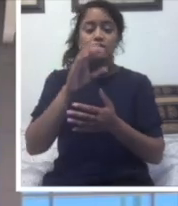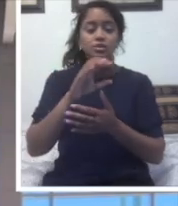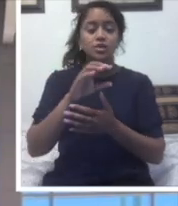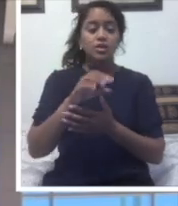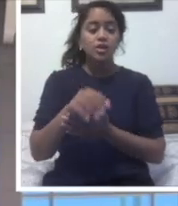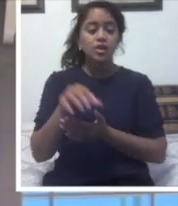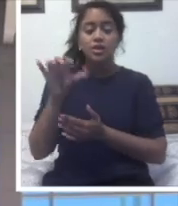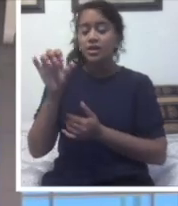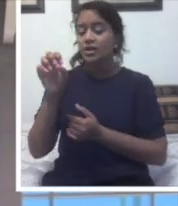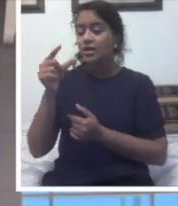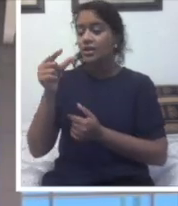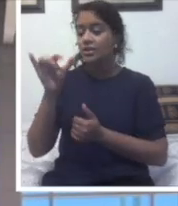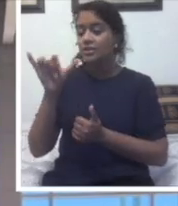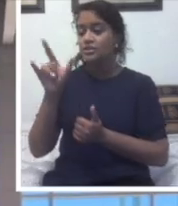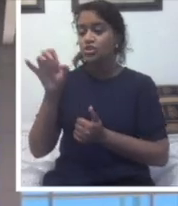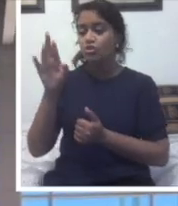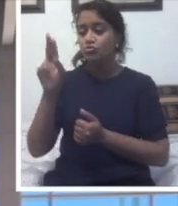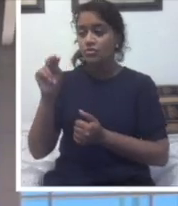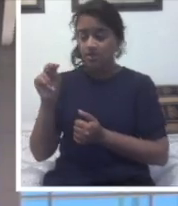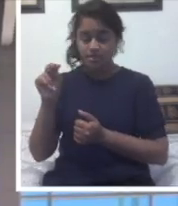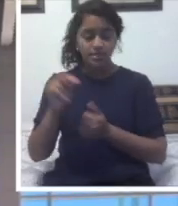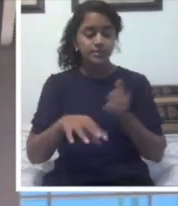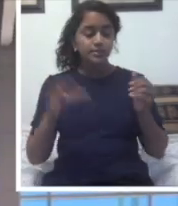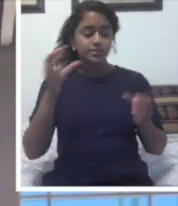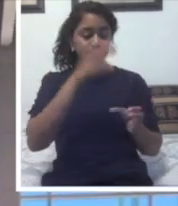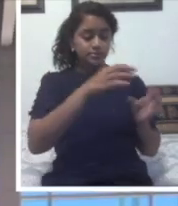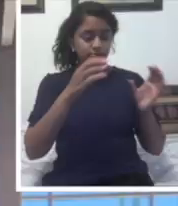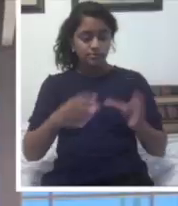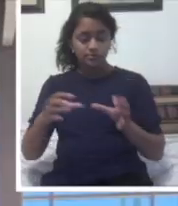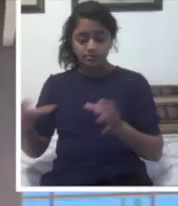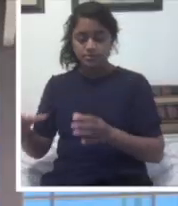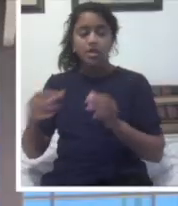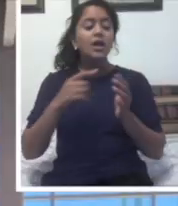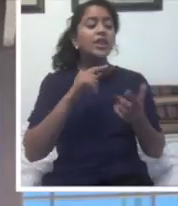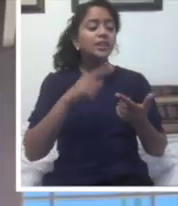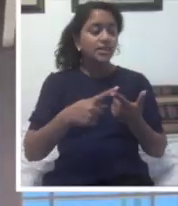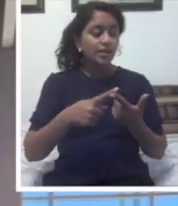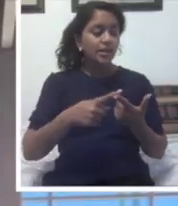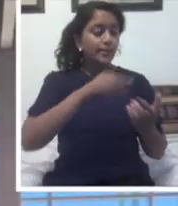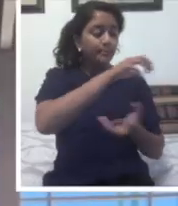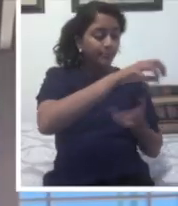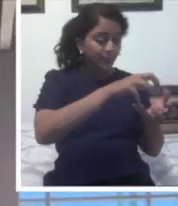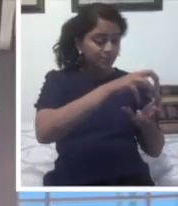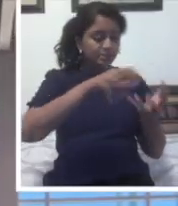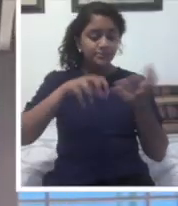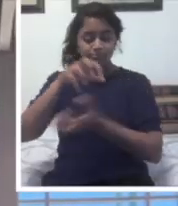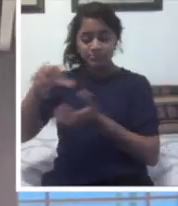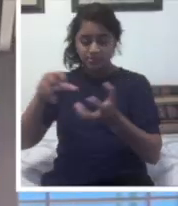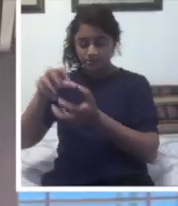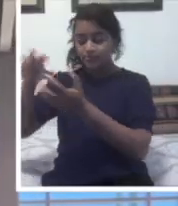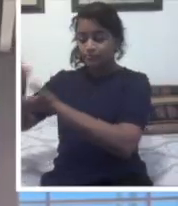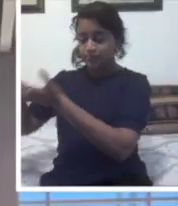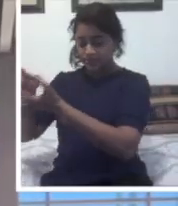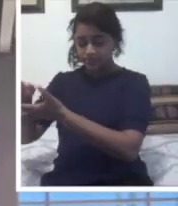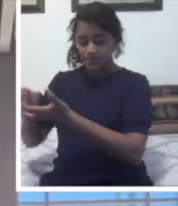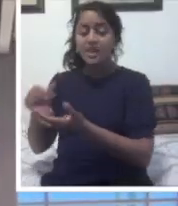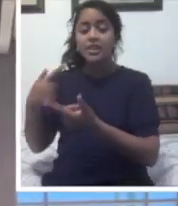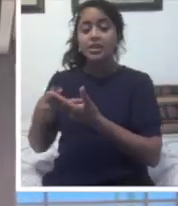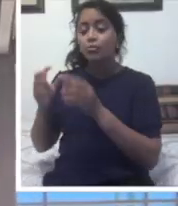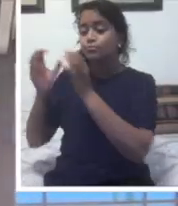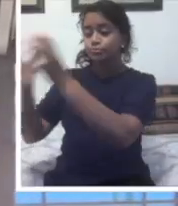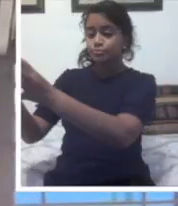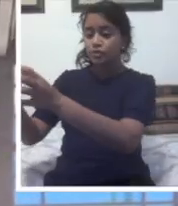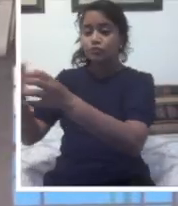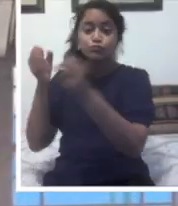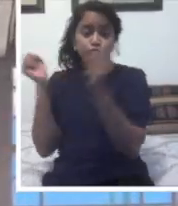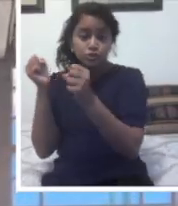or 8-gram to each solution. And then I used an immersion blender to mix it all together. And I put them in the fridge to set. During that time, I created the molds